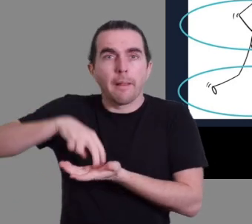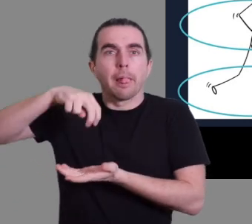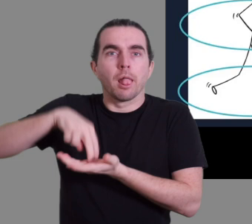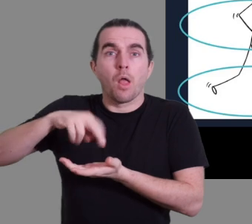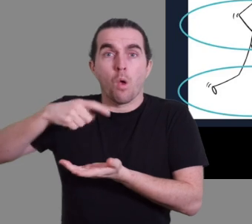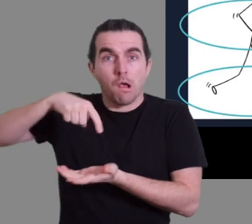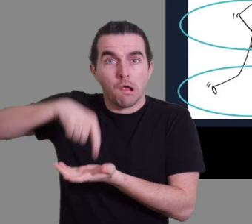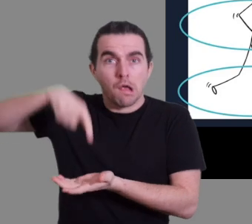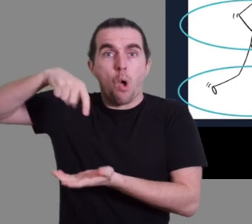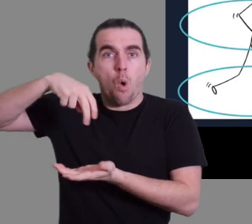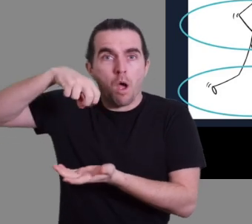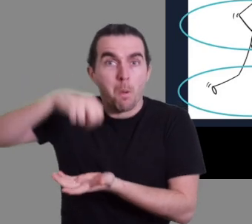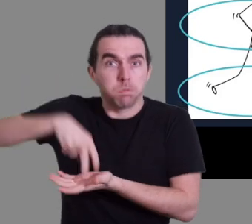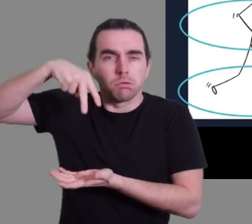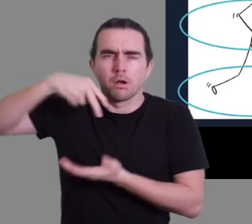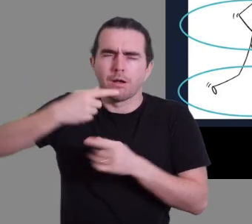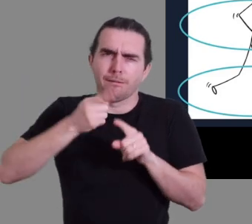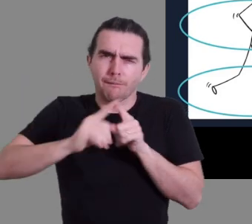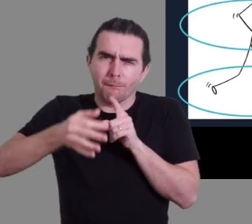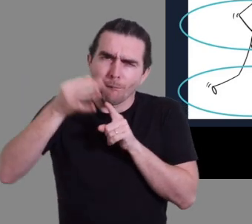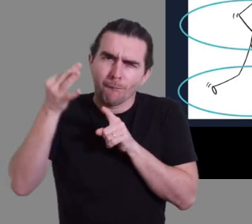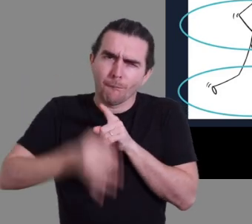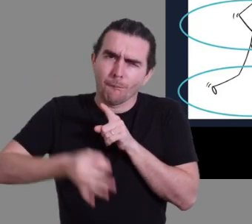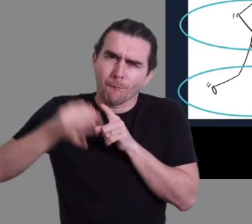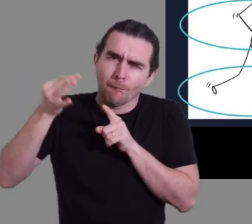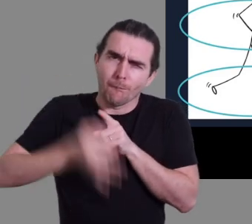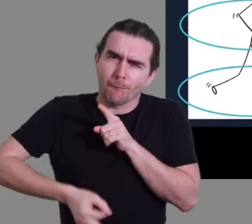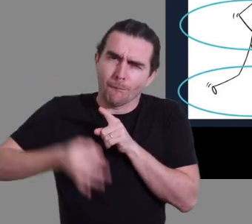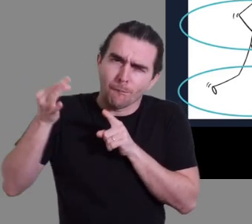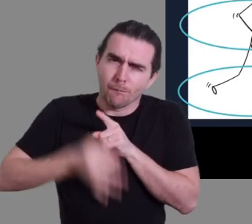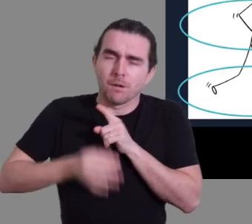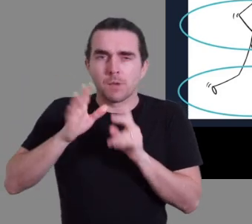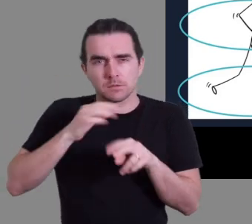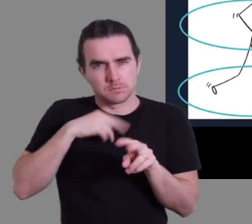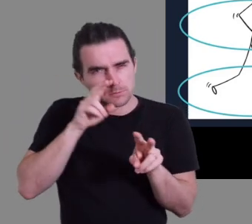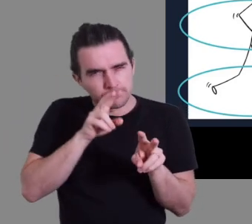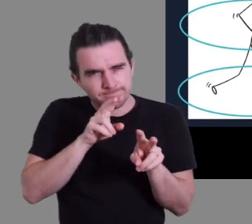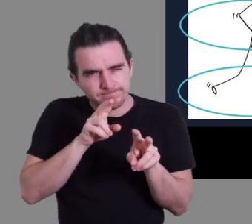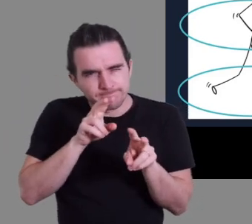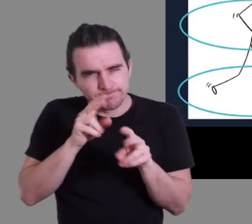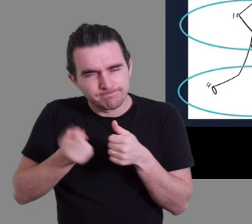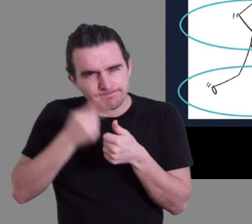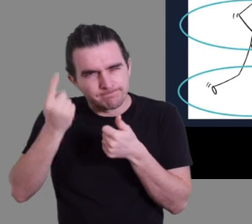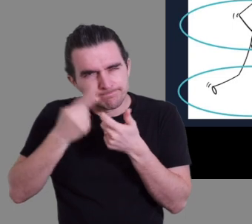take off 1 or 2 feet. All of these details we need to observe closely. Yeah.